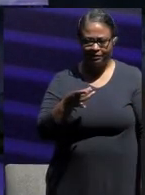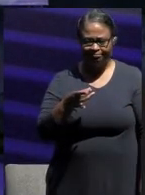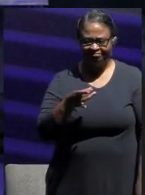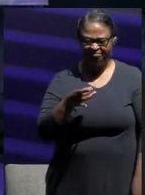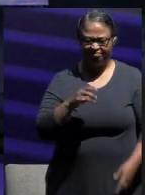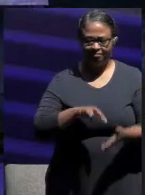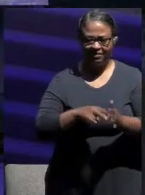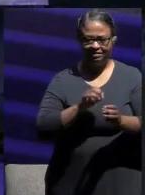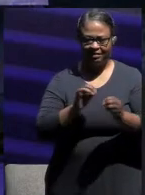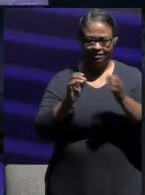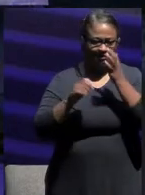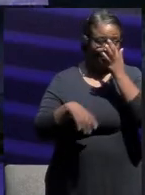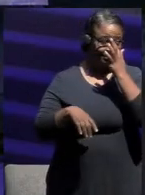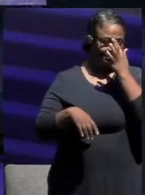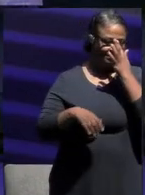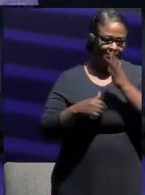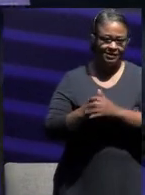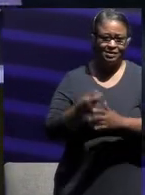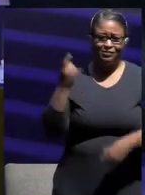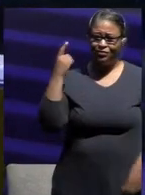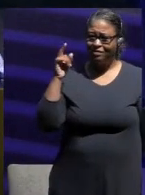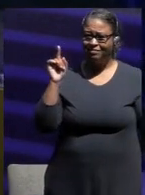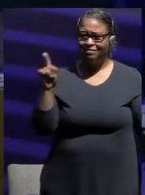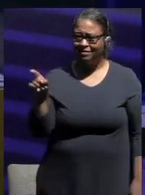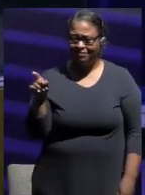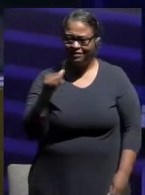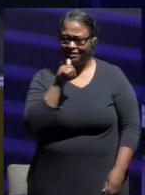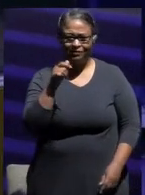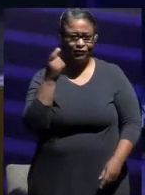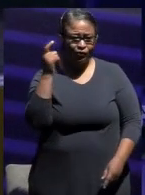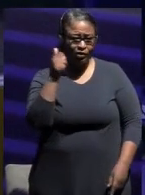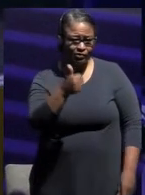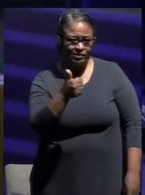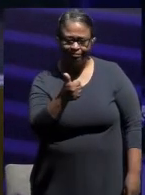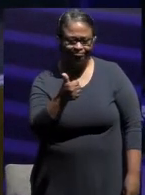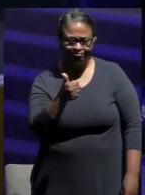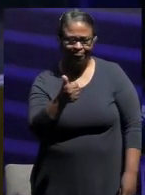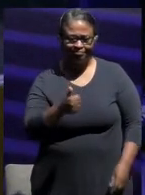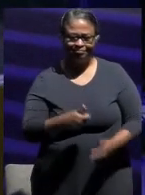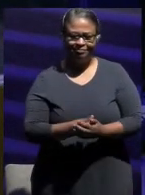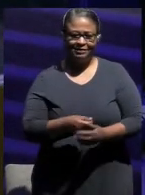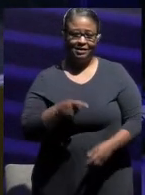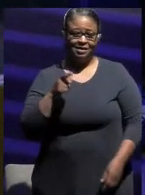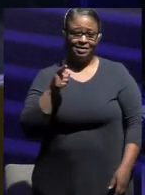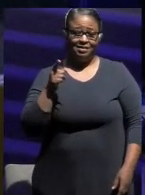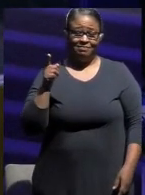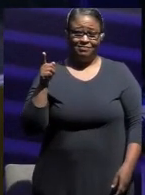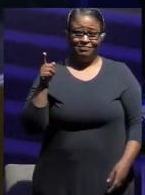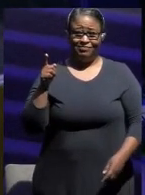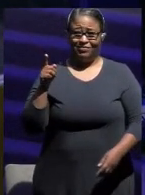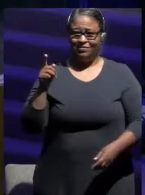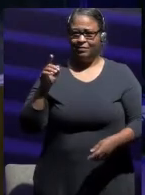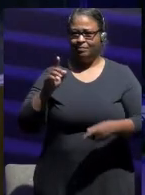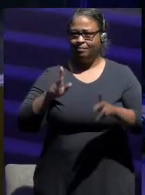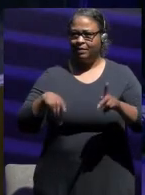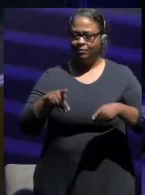You know what all that stuff is? It's for them, not for you. They're looking to participate.